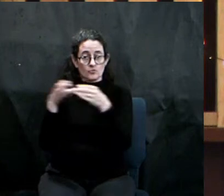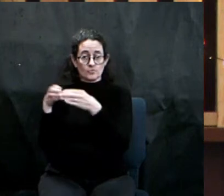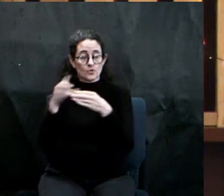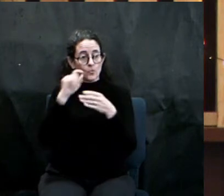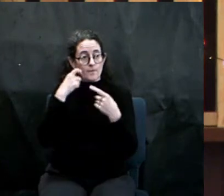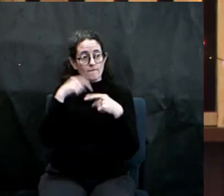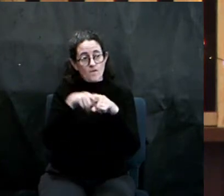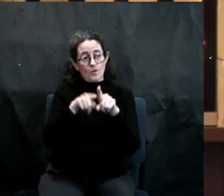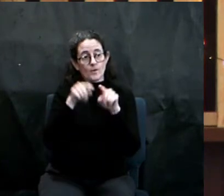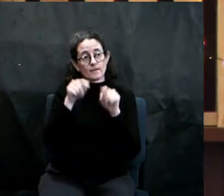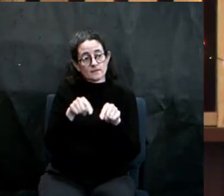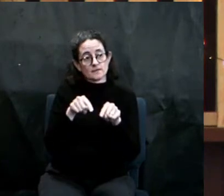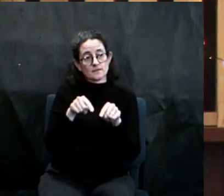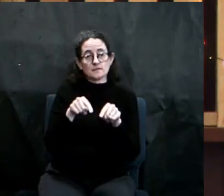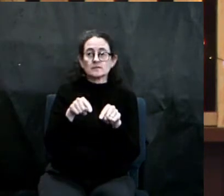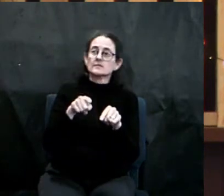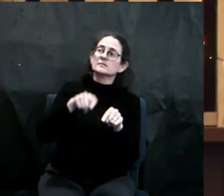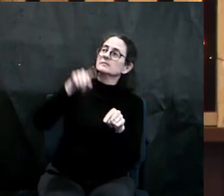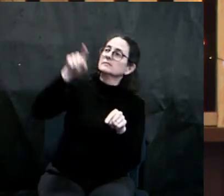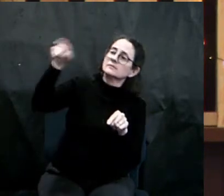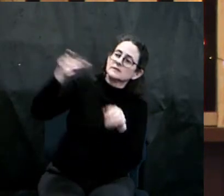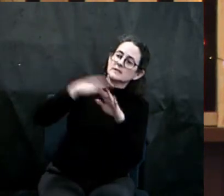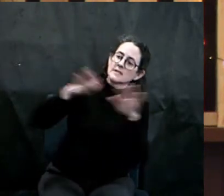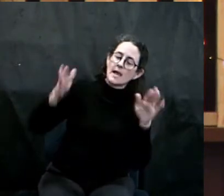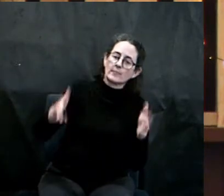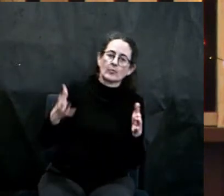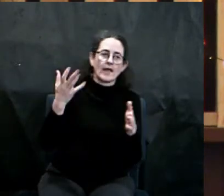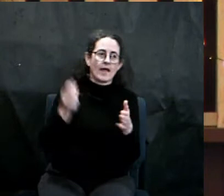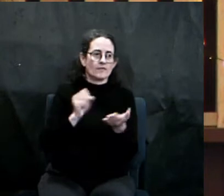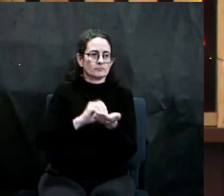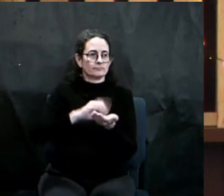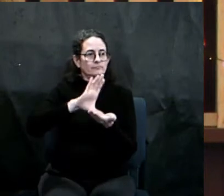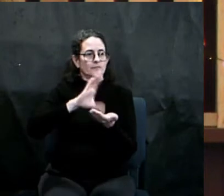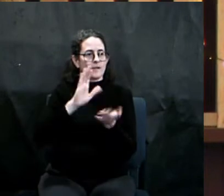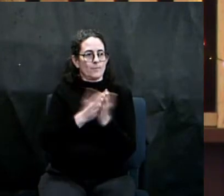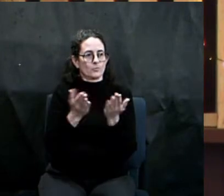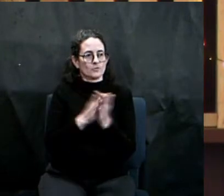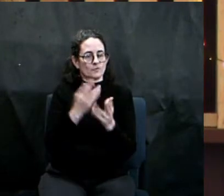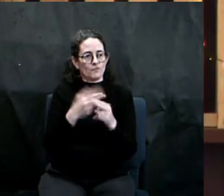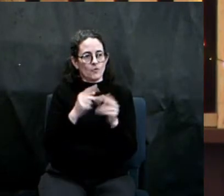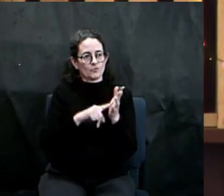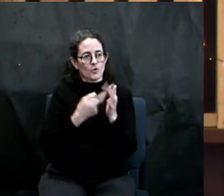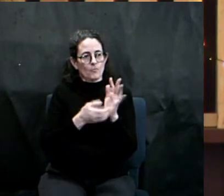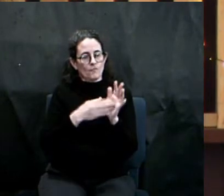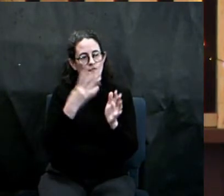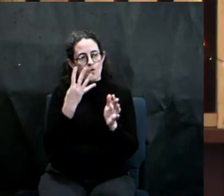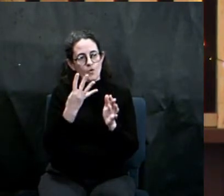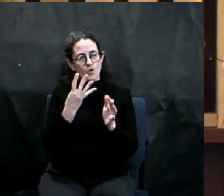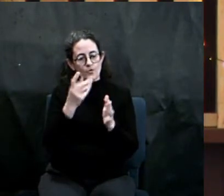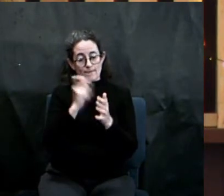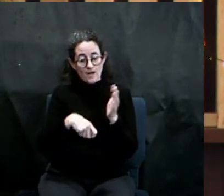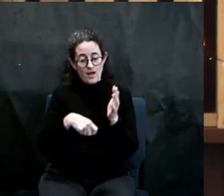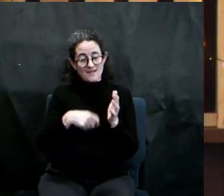a table under the final air conditioner at the back that has our study books for Term 4. You can buy those for $7 for